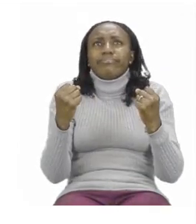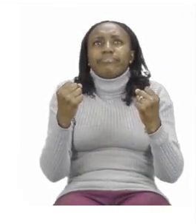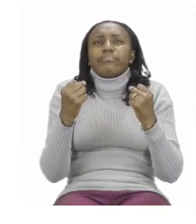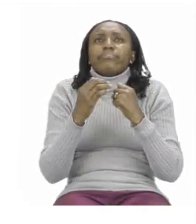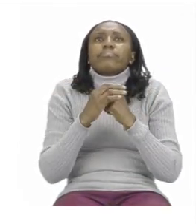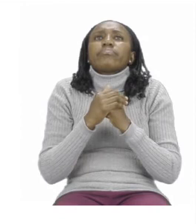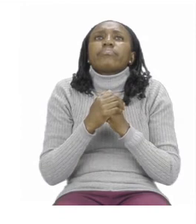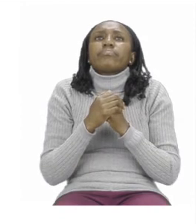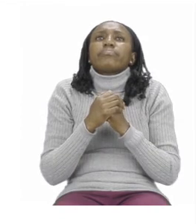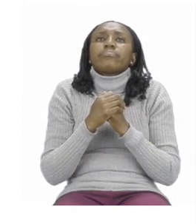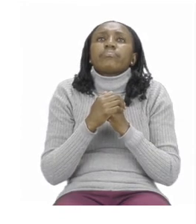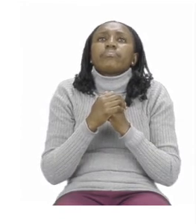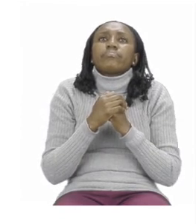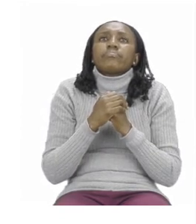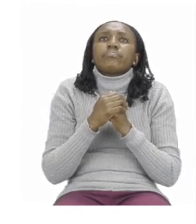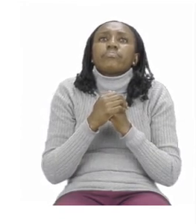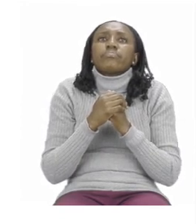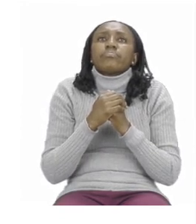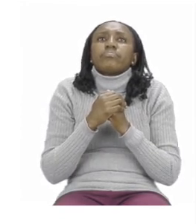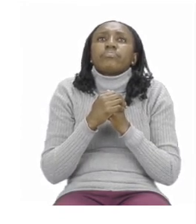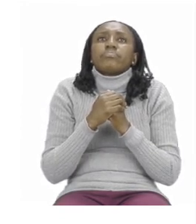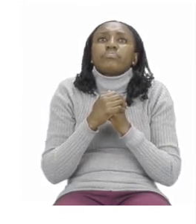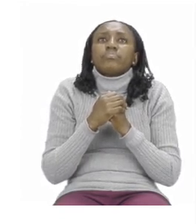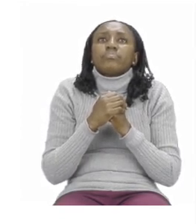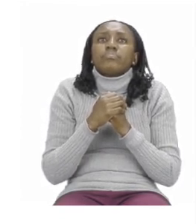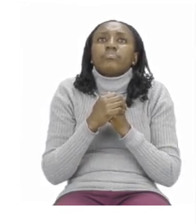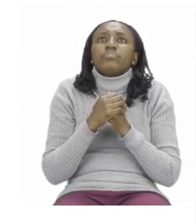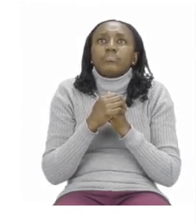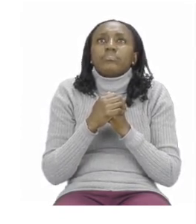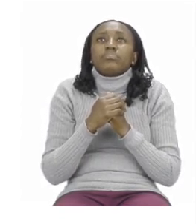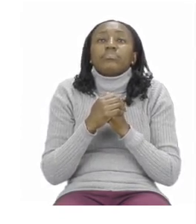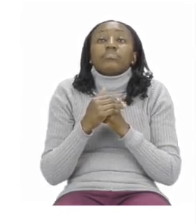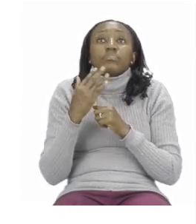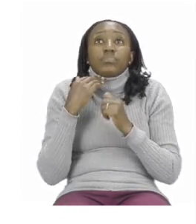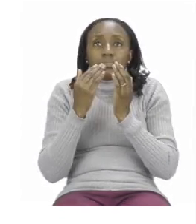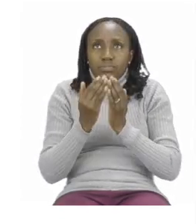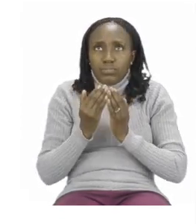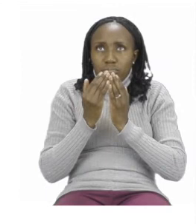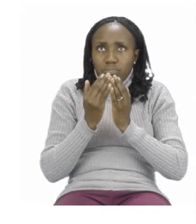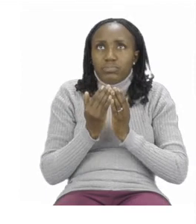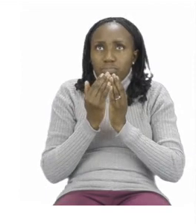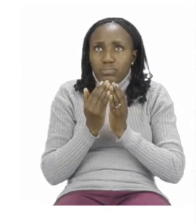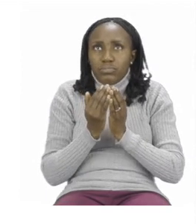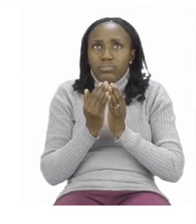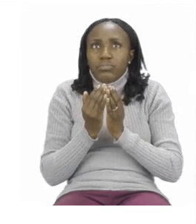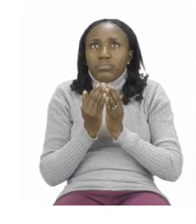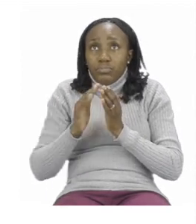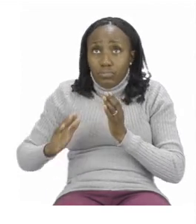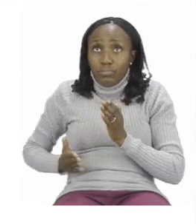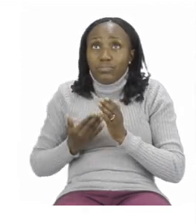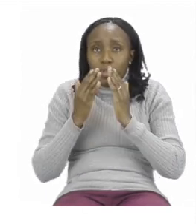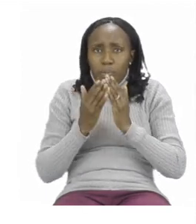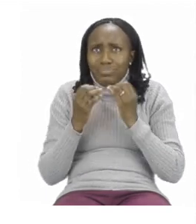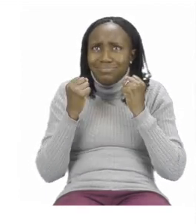the anchor is something that you throw down or in the water to keep your